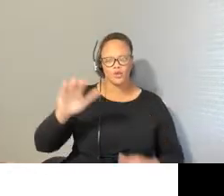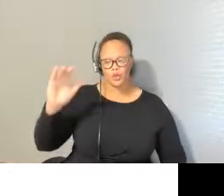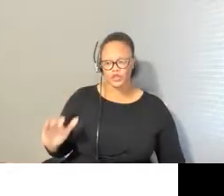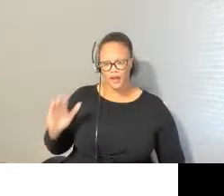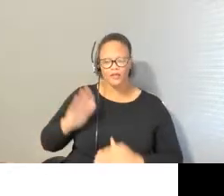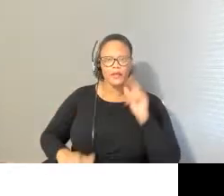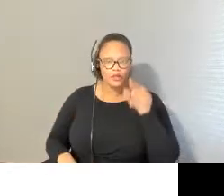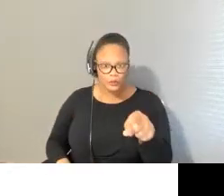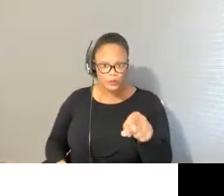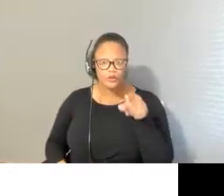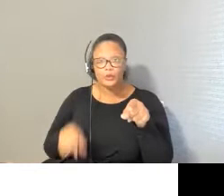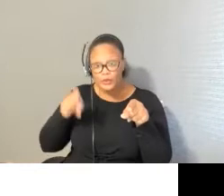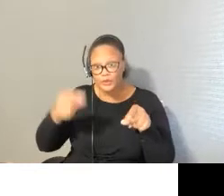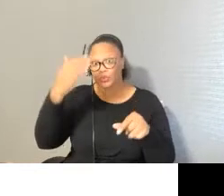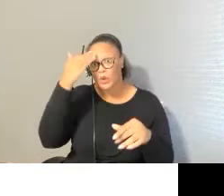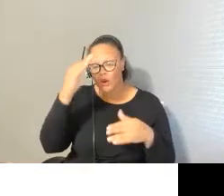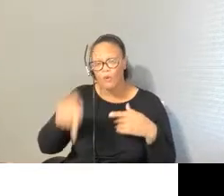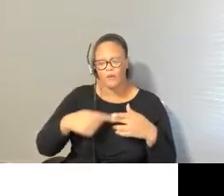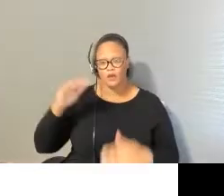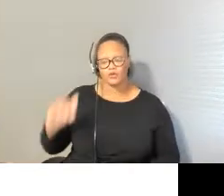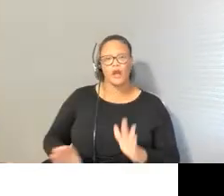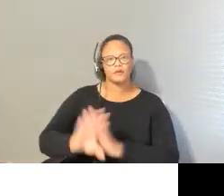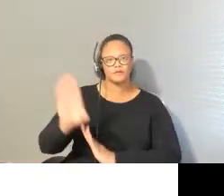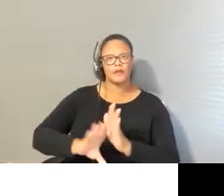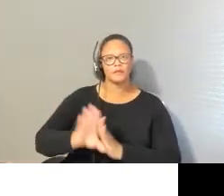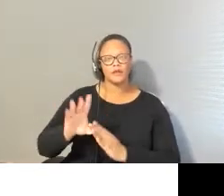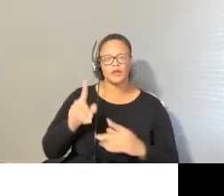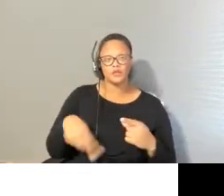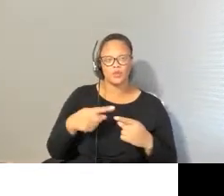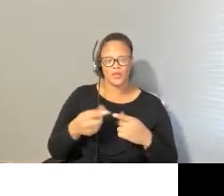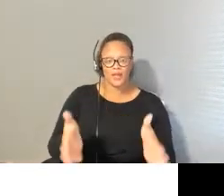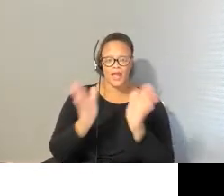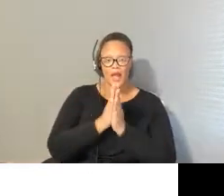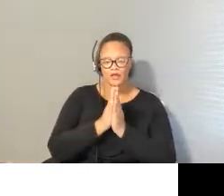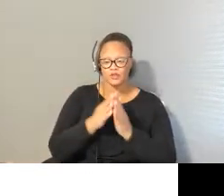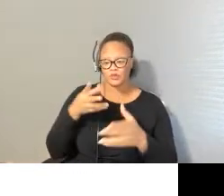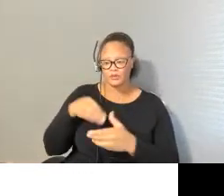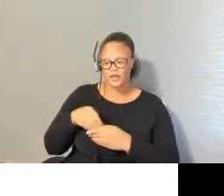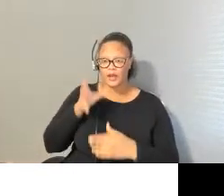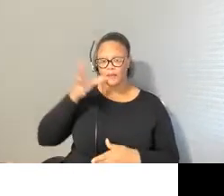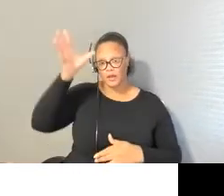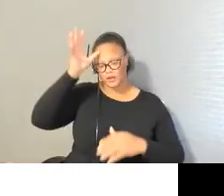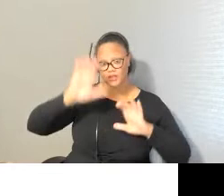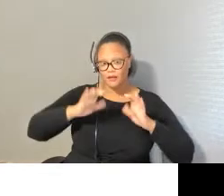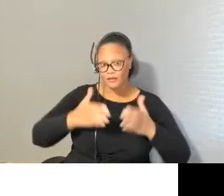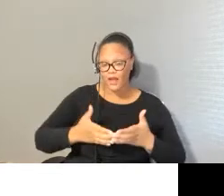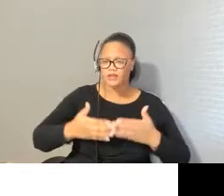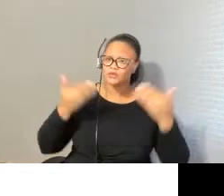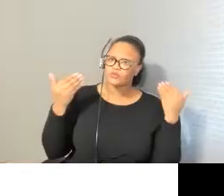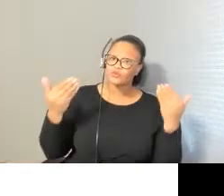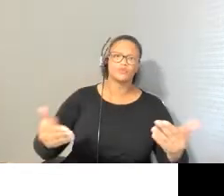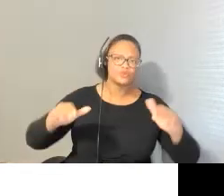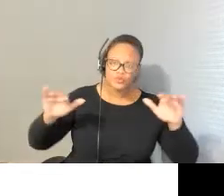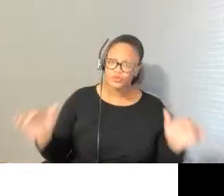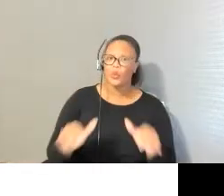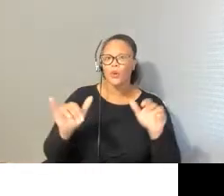to know about child development. And so when you're asked to be in a parenting class, when you're asked to do these things, do it. If you